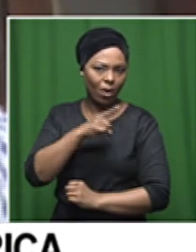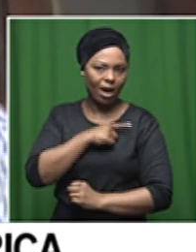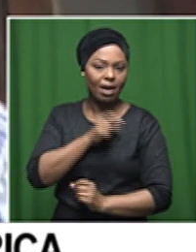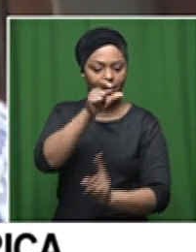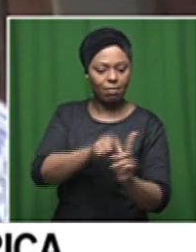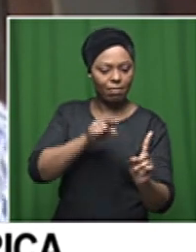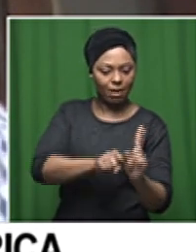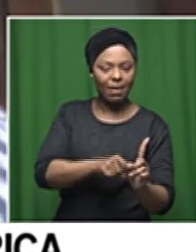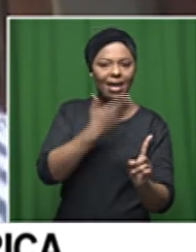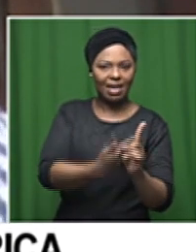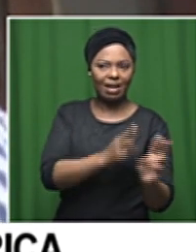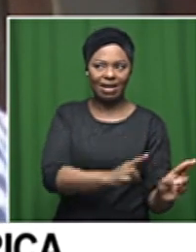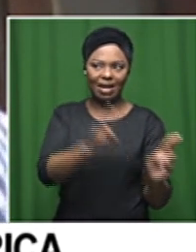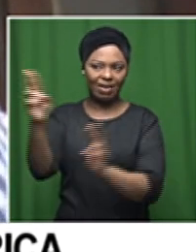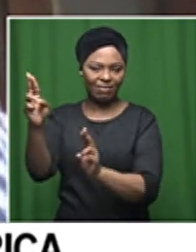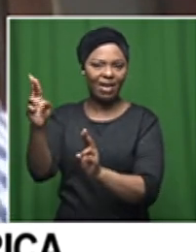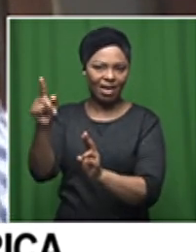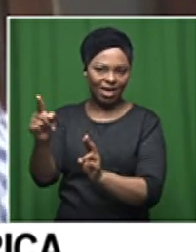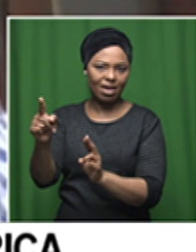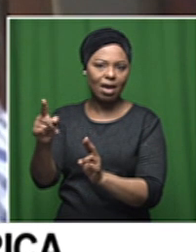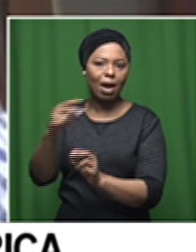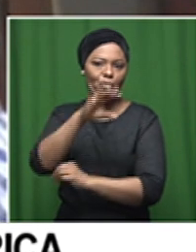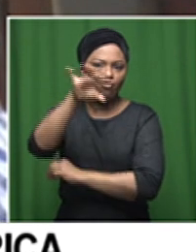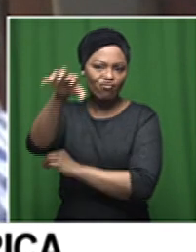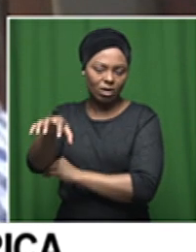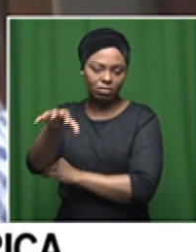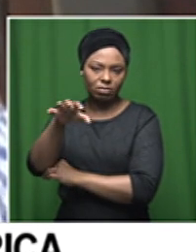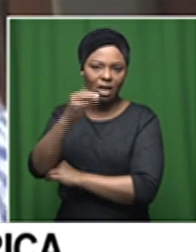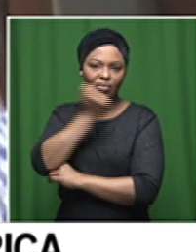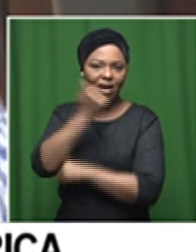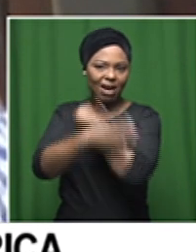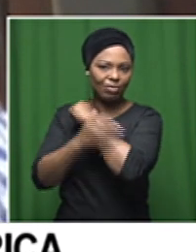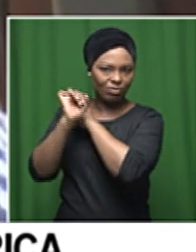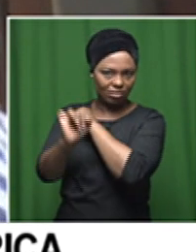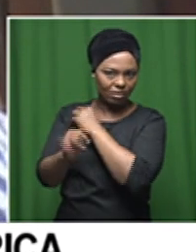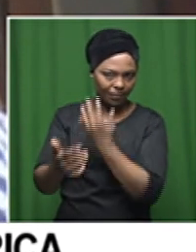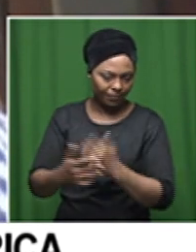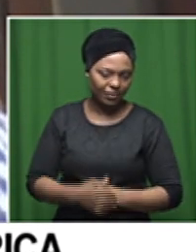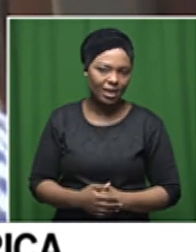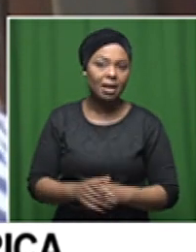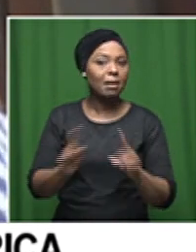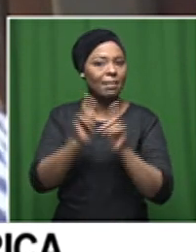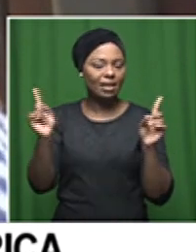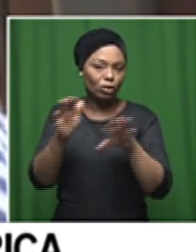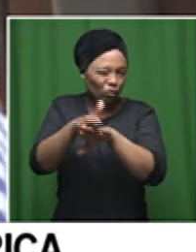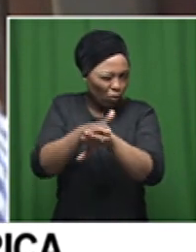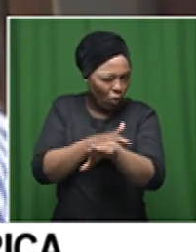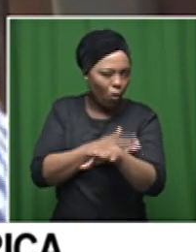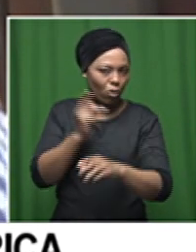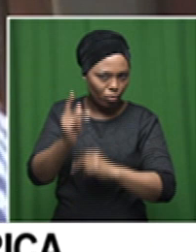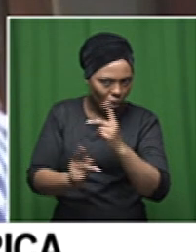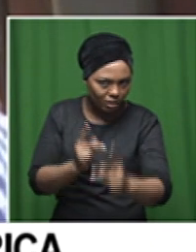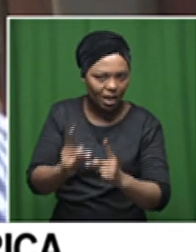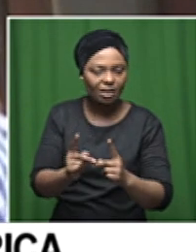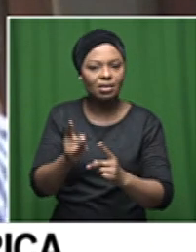patients can be referred formally. It's going slow in terms of that process. Countries like